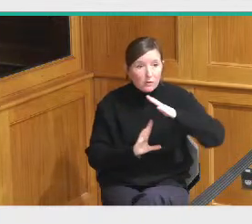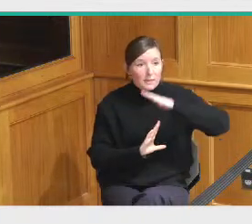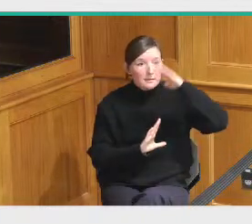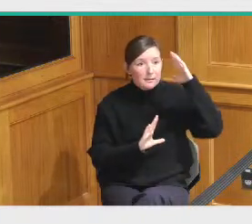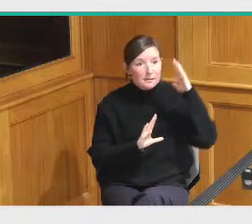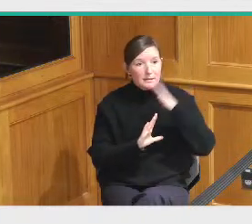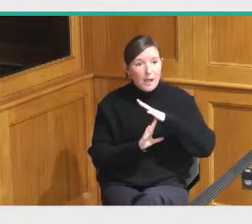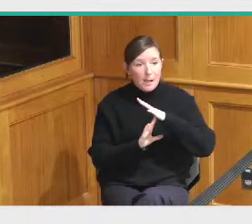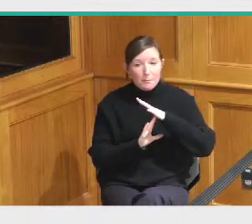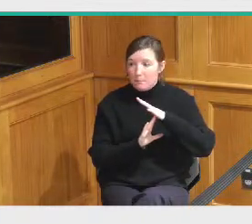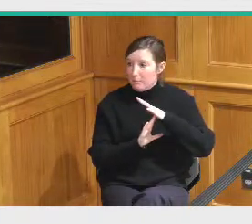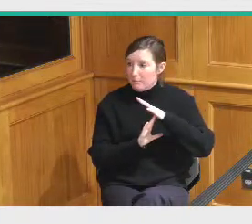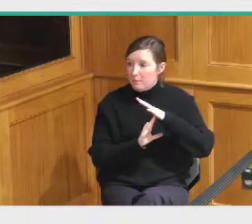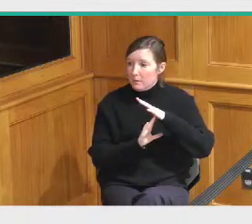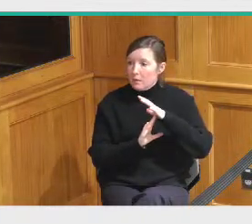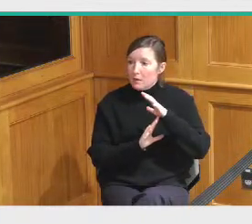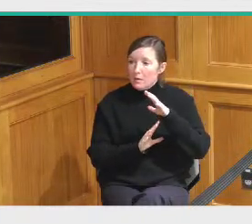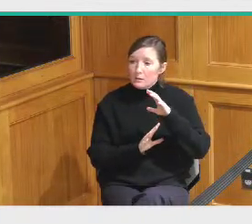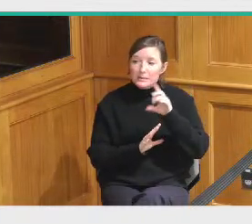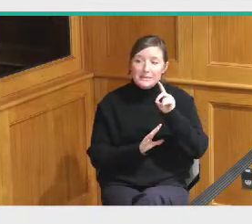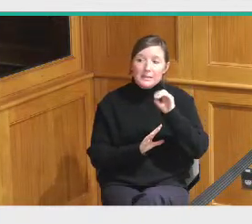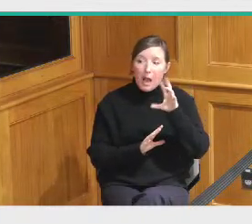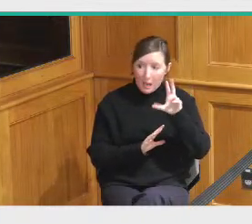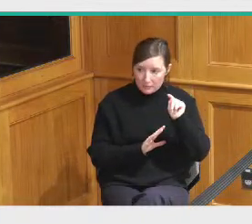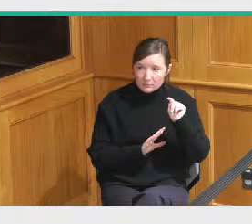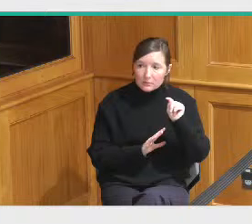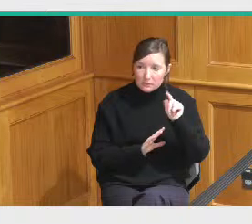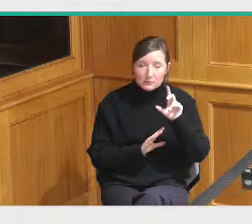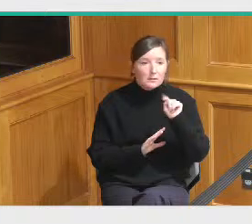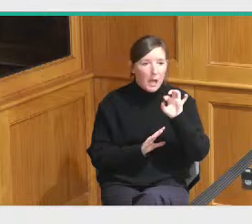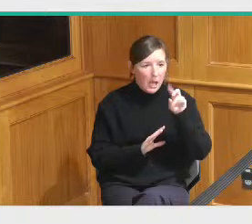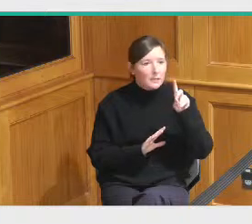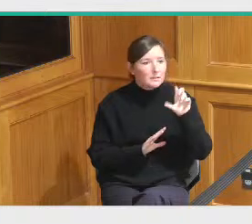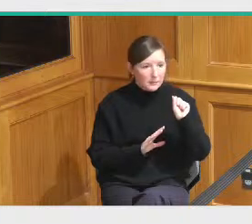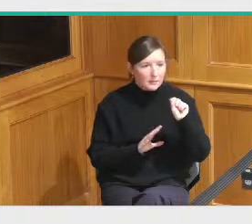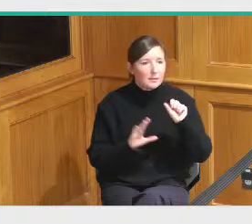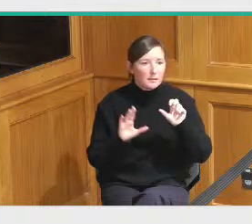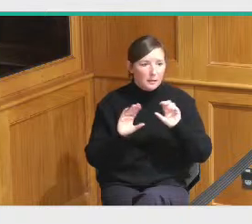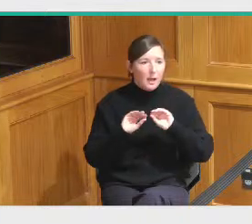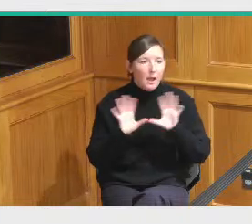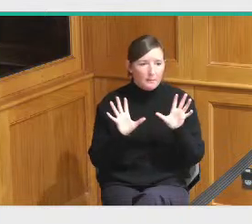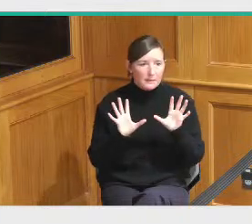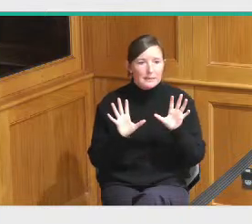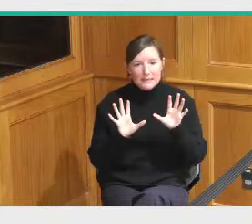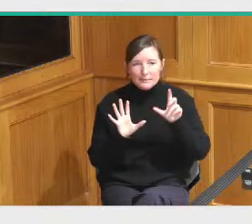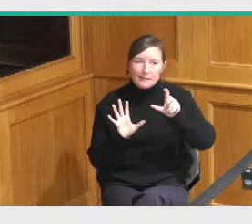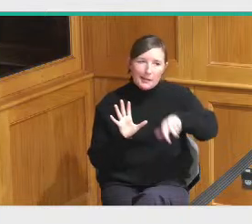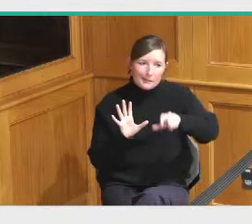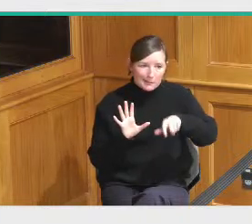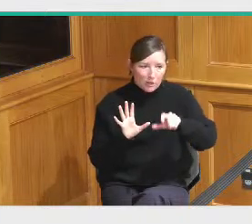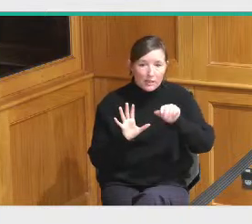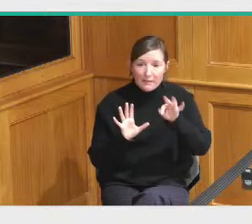obligations in place, and obviously the county's funding would be necessary to